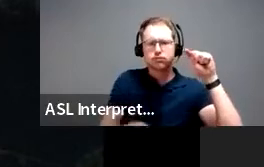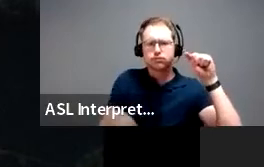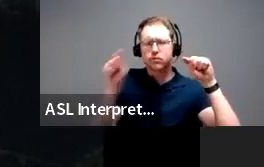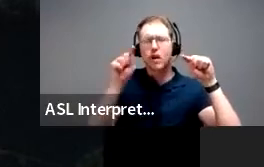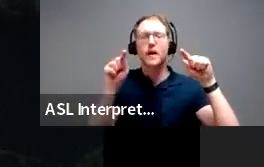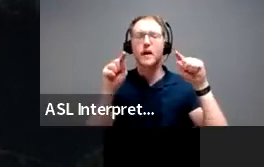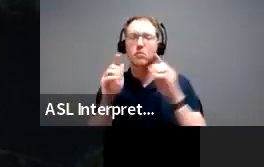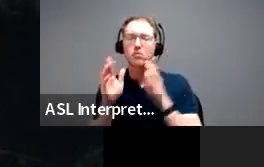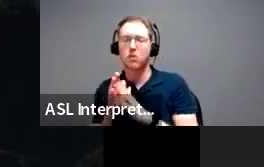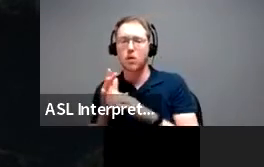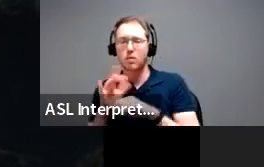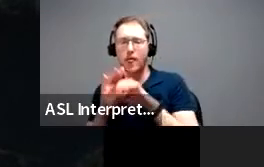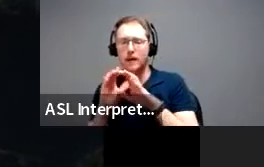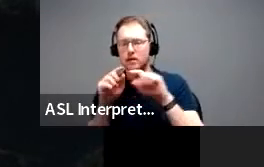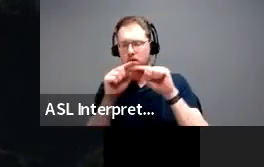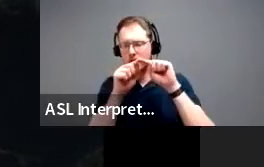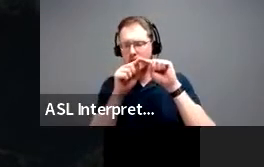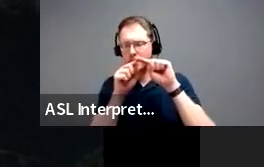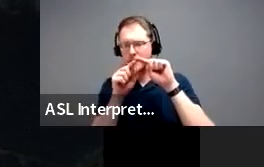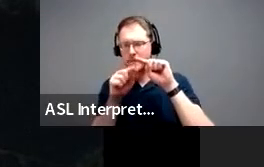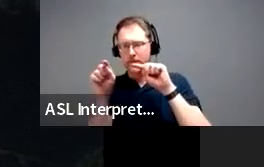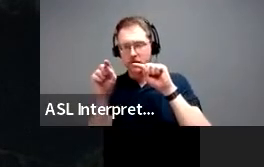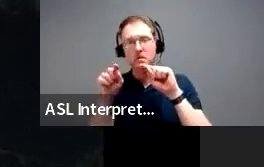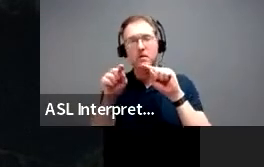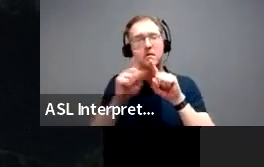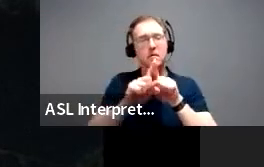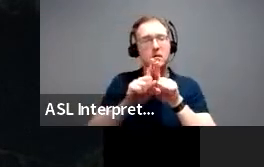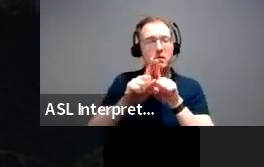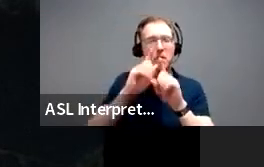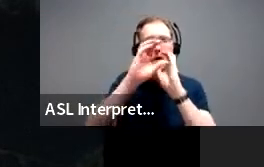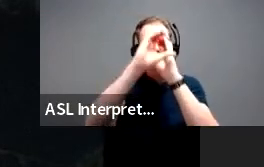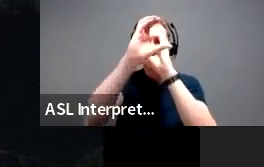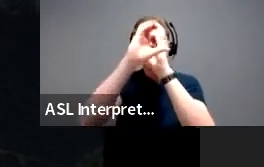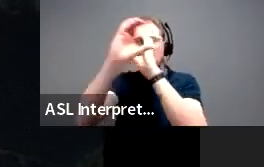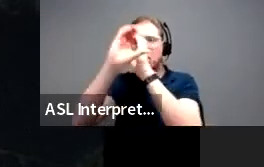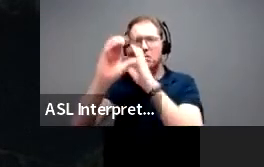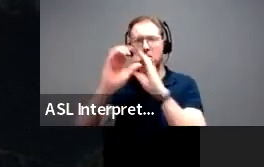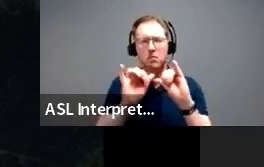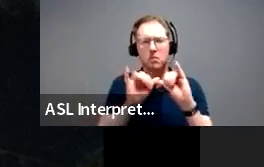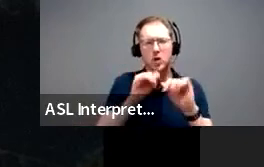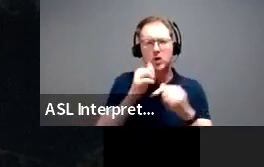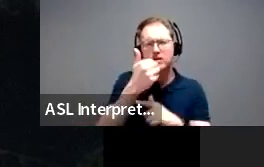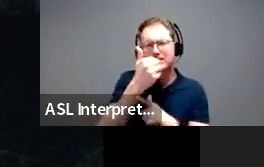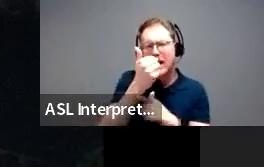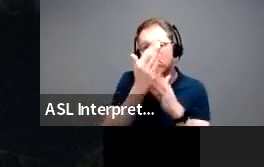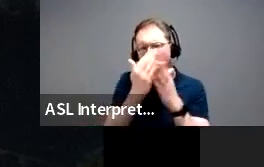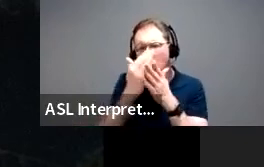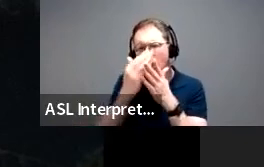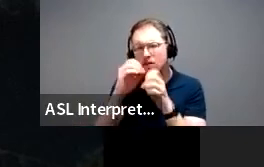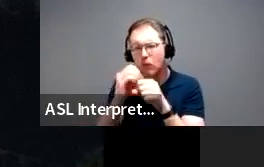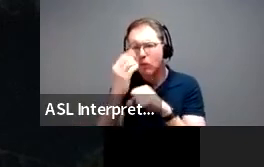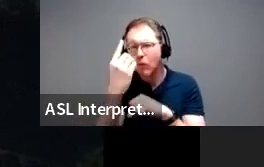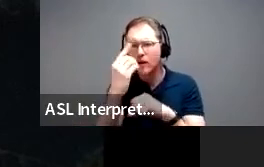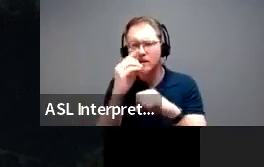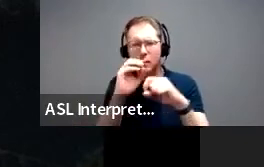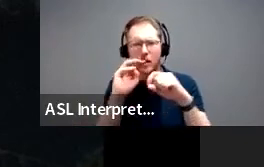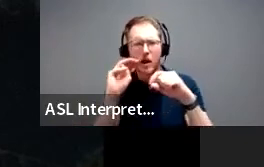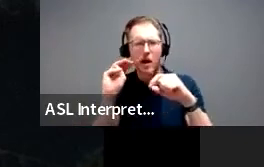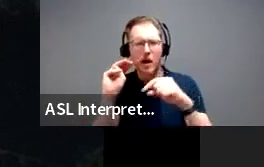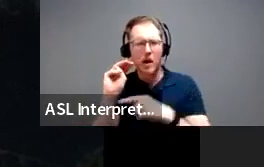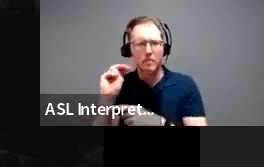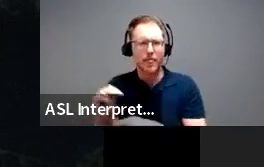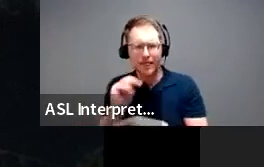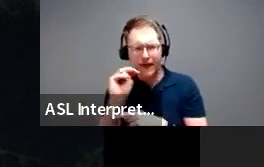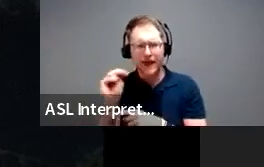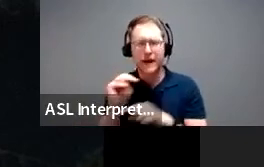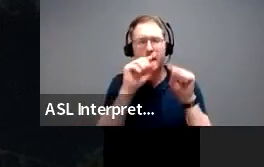Telescopes that we've used have been able to measure about 10 parts in a million of that dip as a tiny